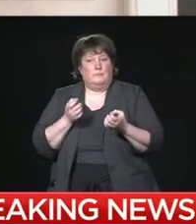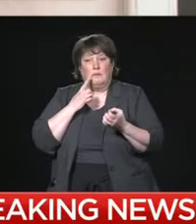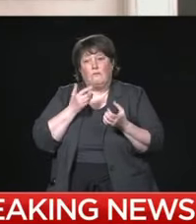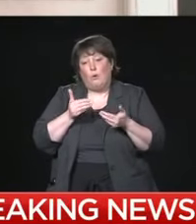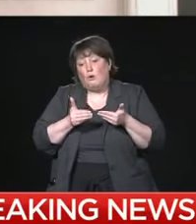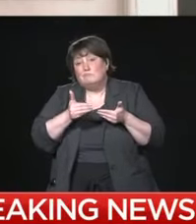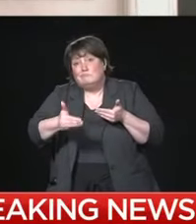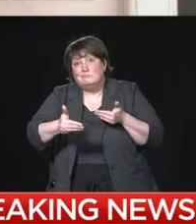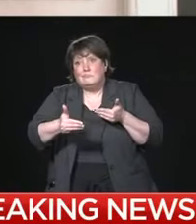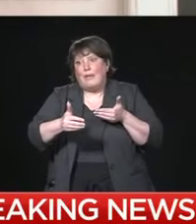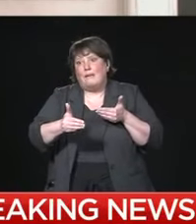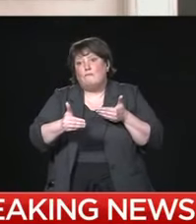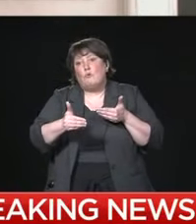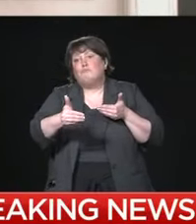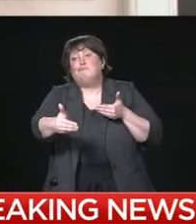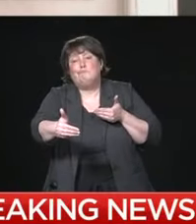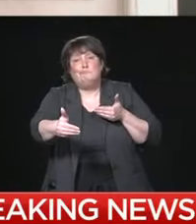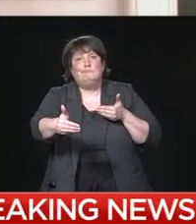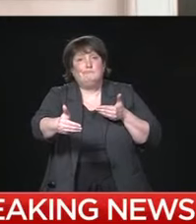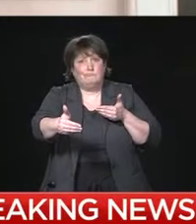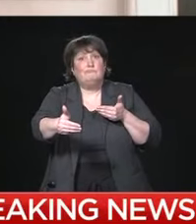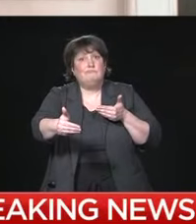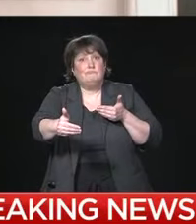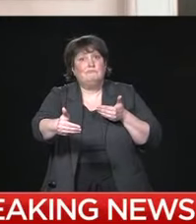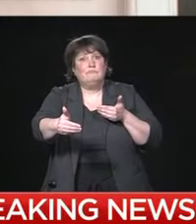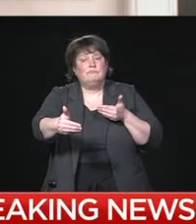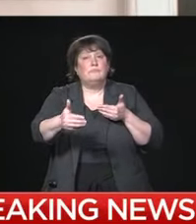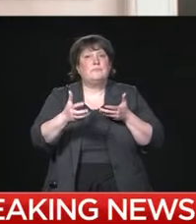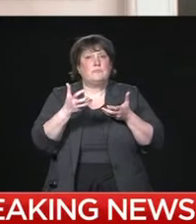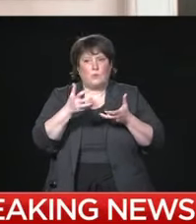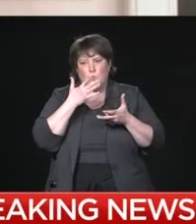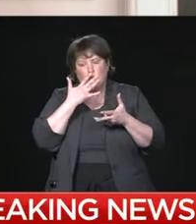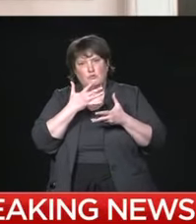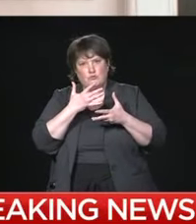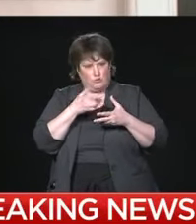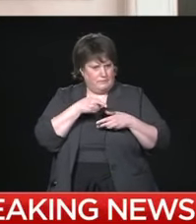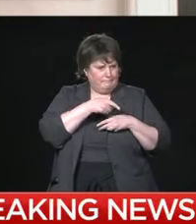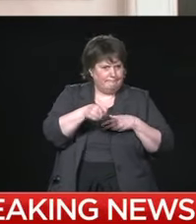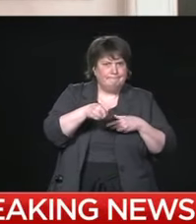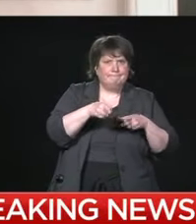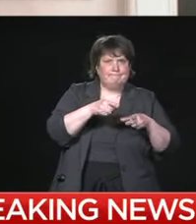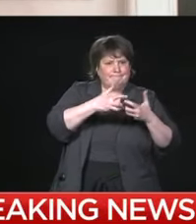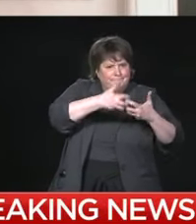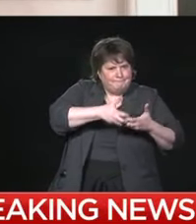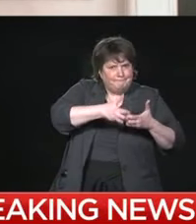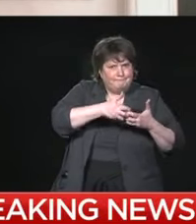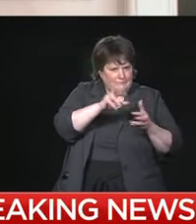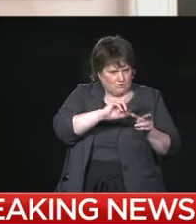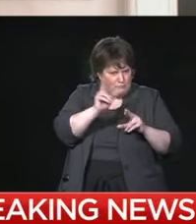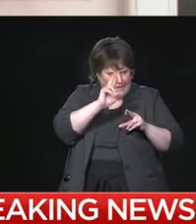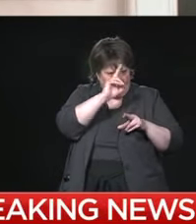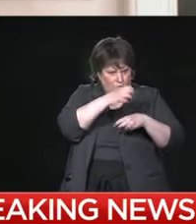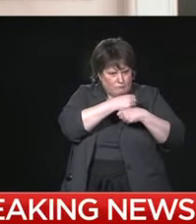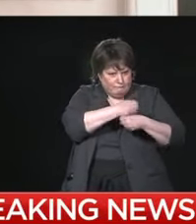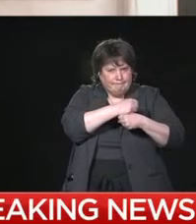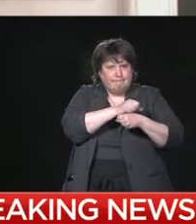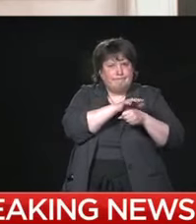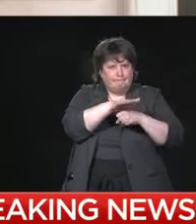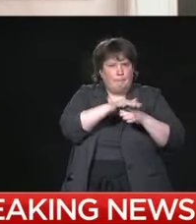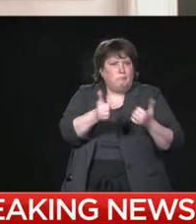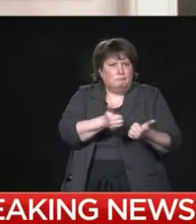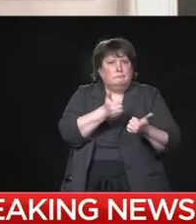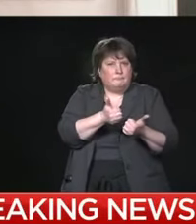short term and in the medium term, creates production facilities to ensure that we can cover our needs.